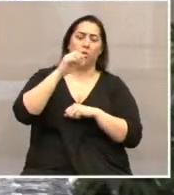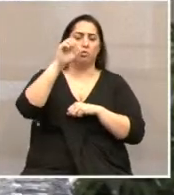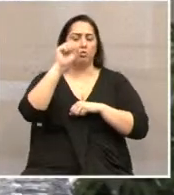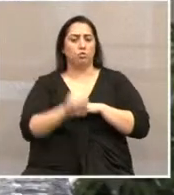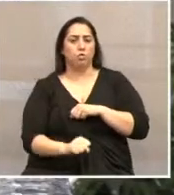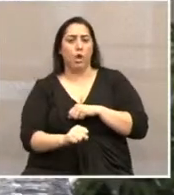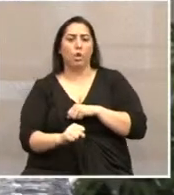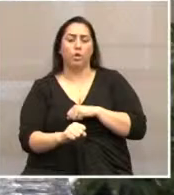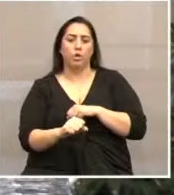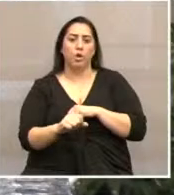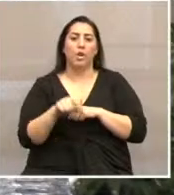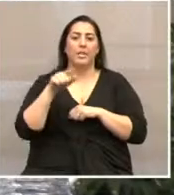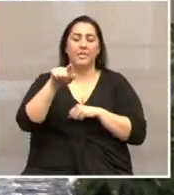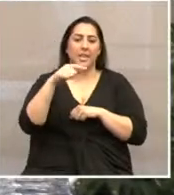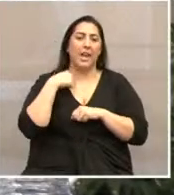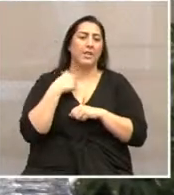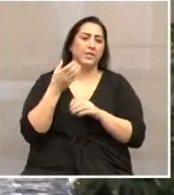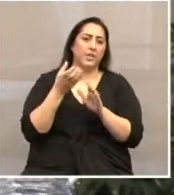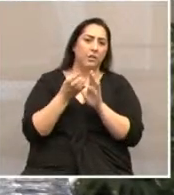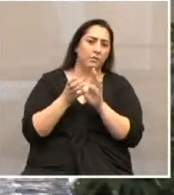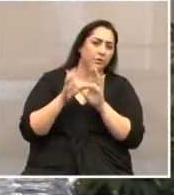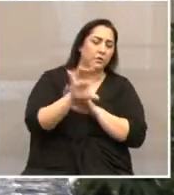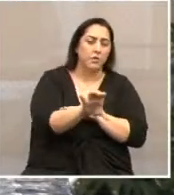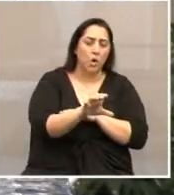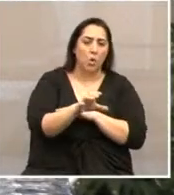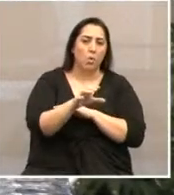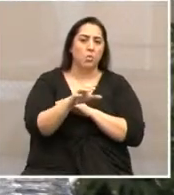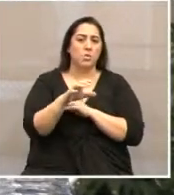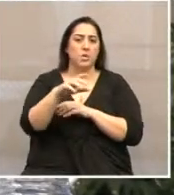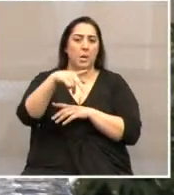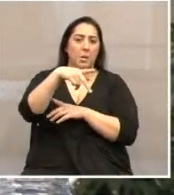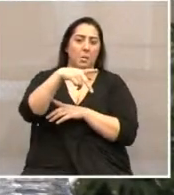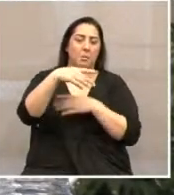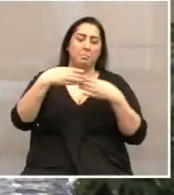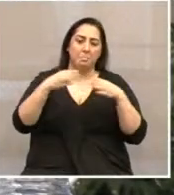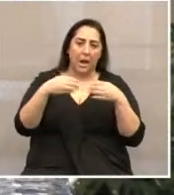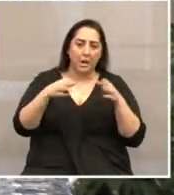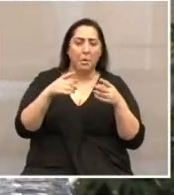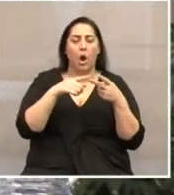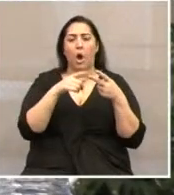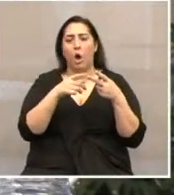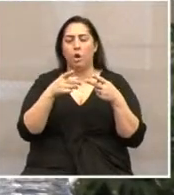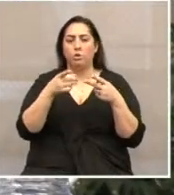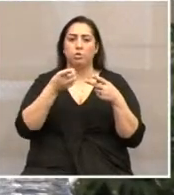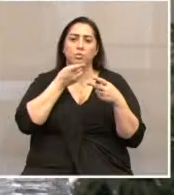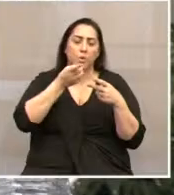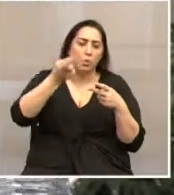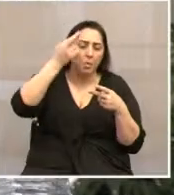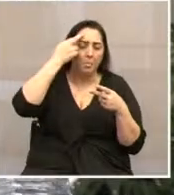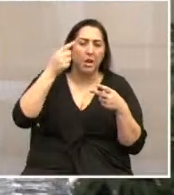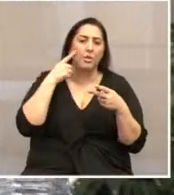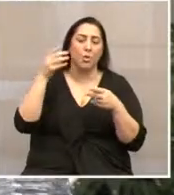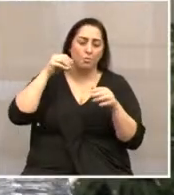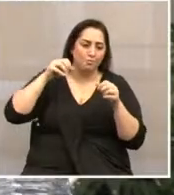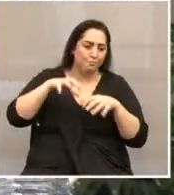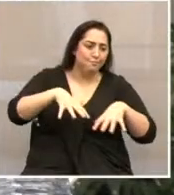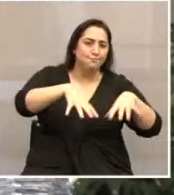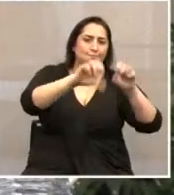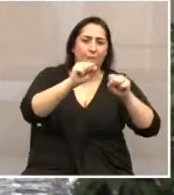had forces stationed in Panama and the Dominican Republic to invade Venezuela, which was total right.